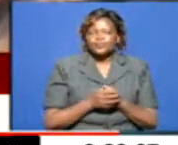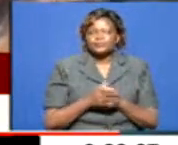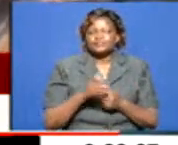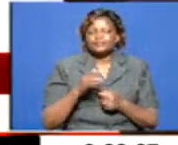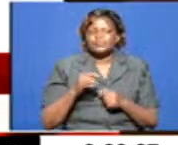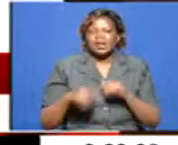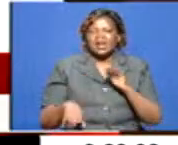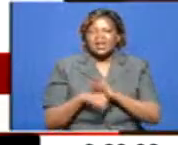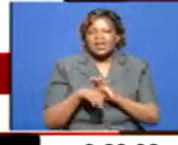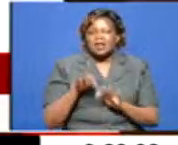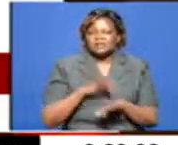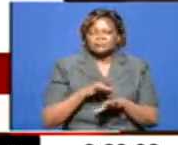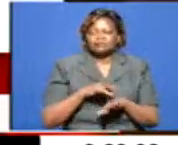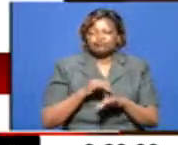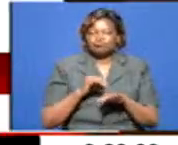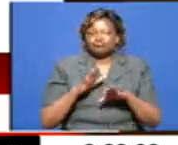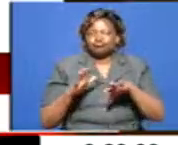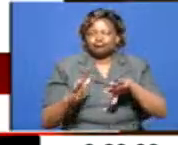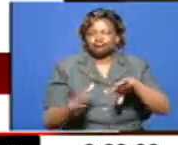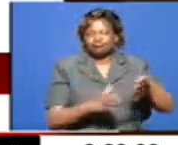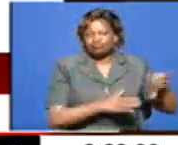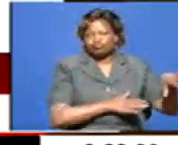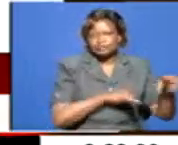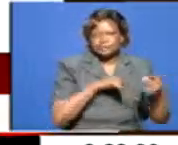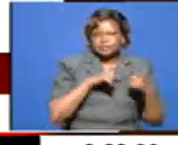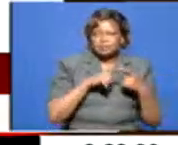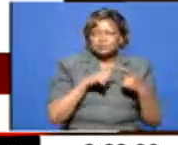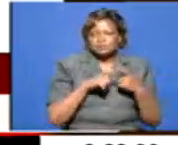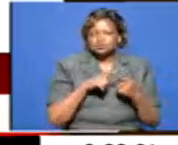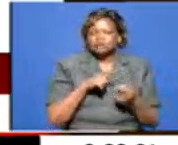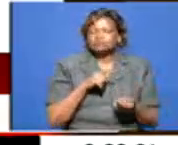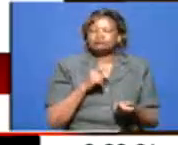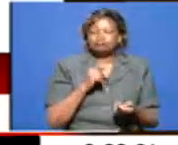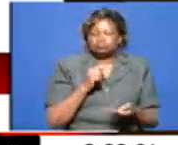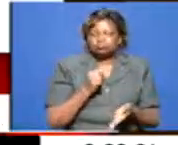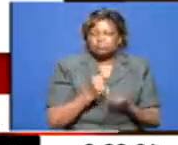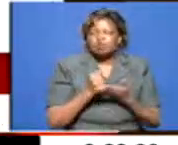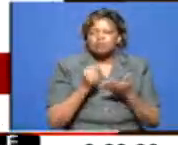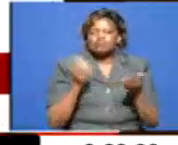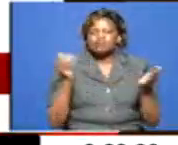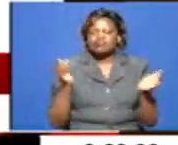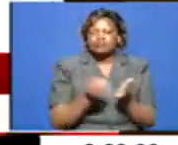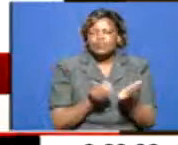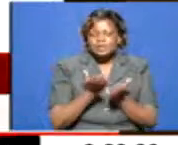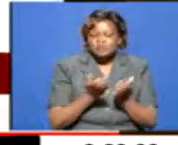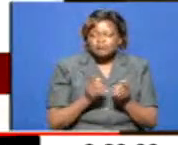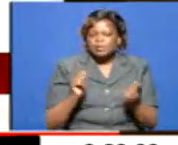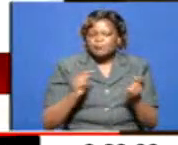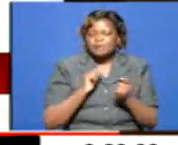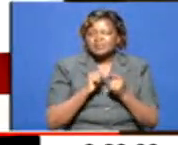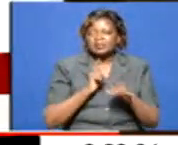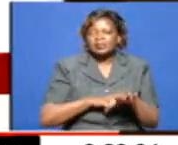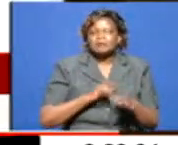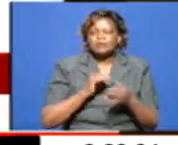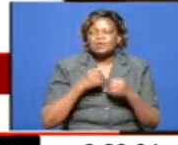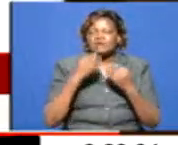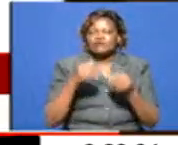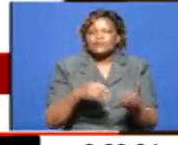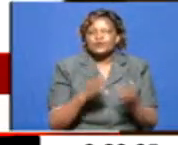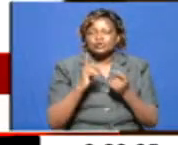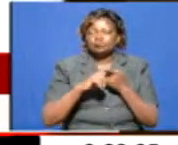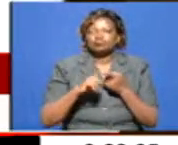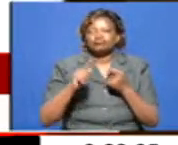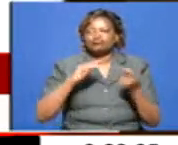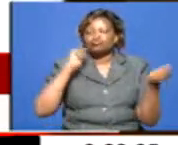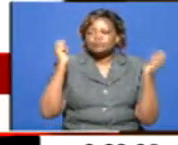The suspension is therefore targeted to rope in MSMEs for a specified duration that will provide space to turn around